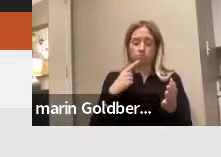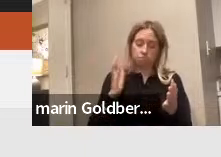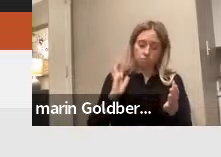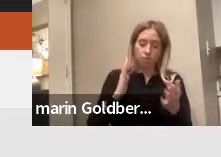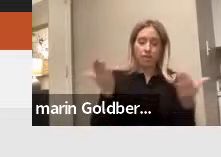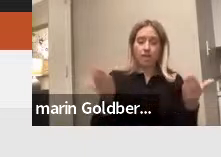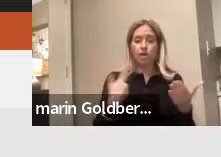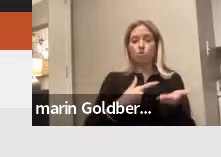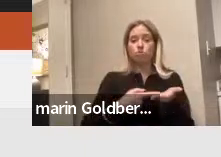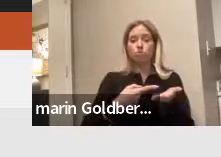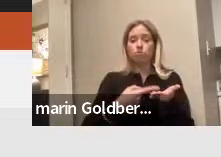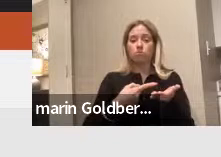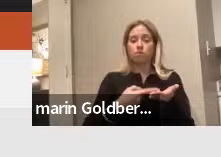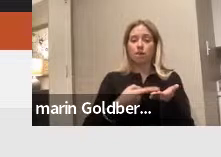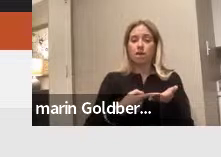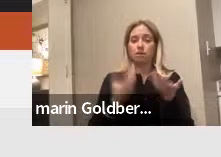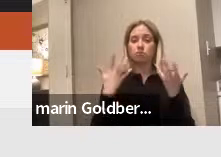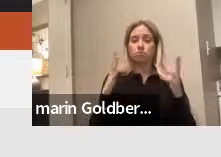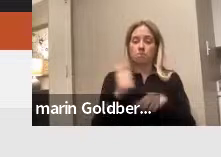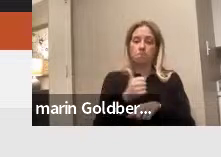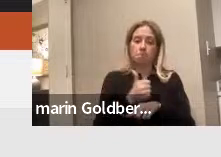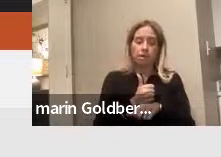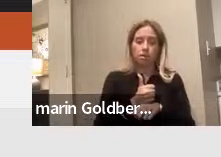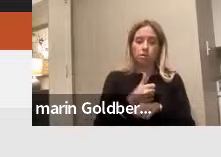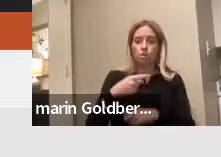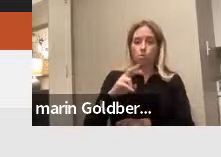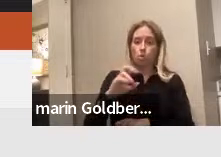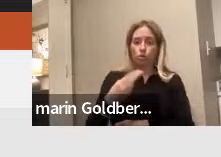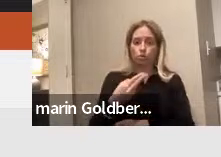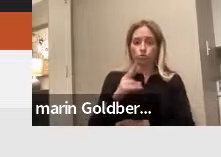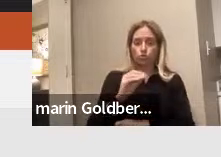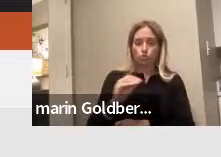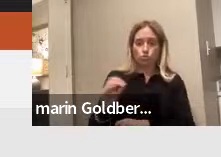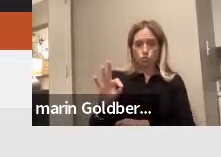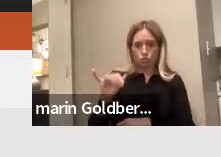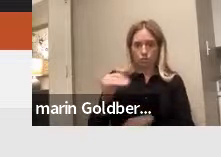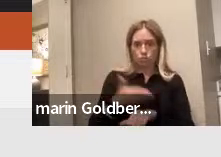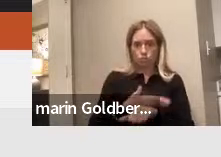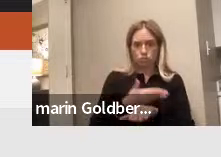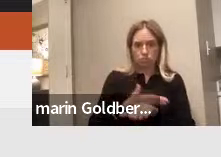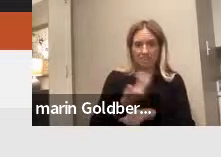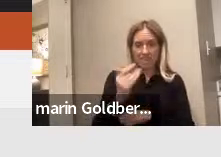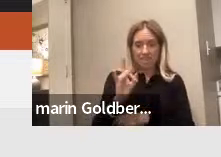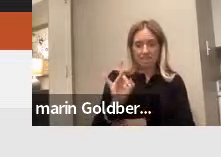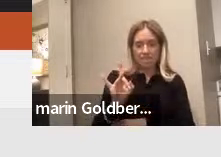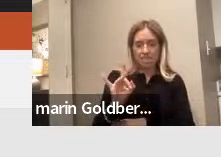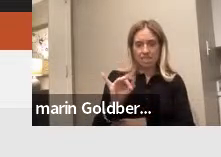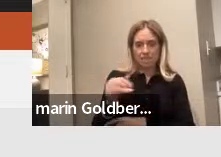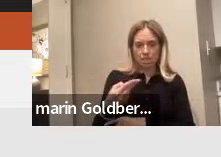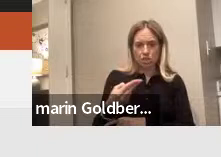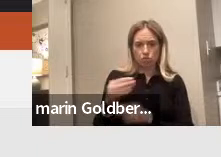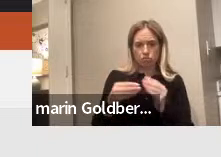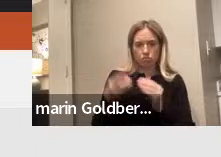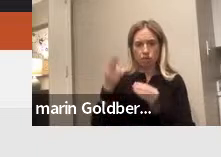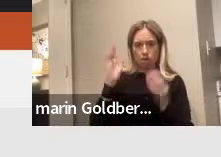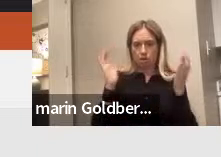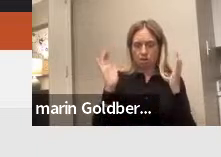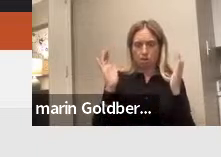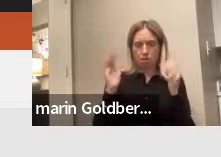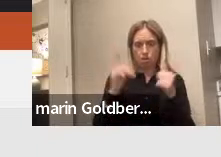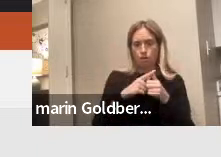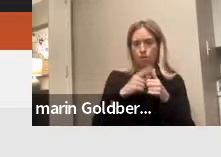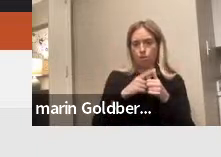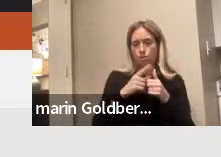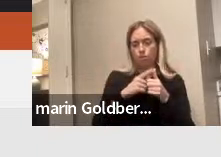talking about an as-built porch roof. The as-built porch roof was constructed 18 inches higher than the